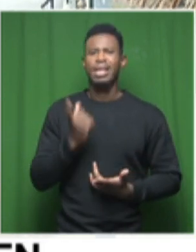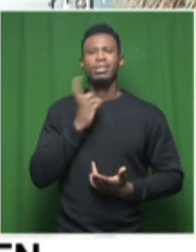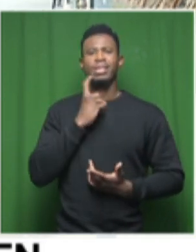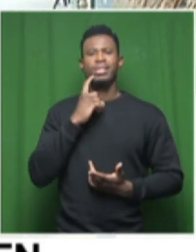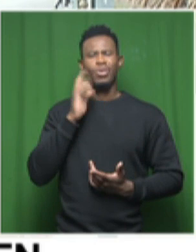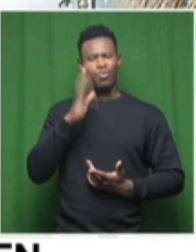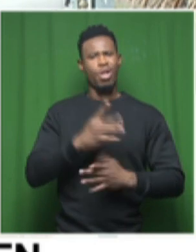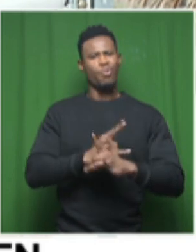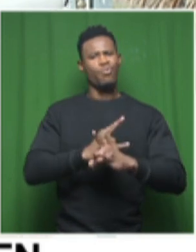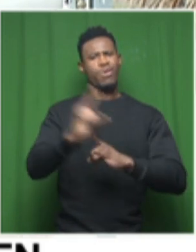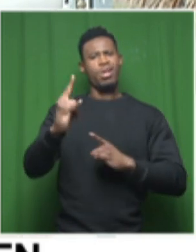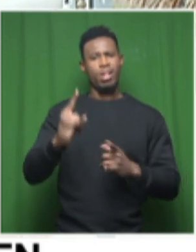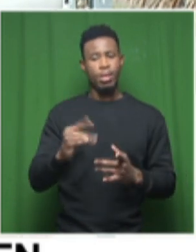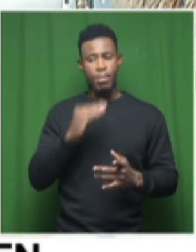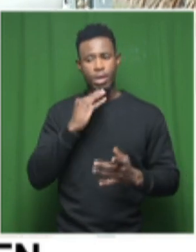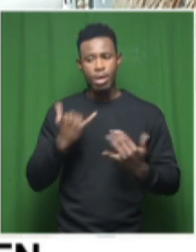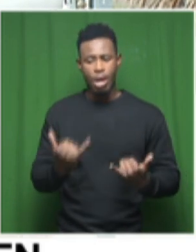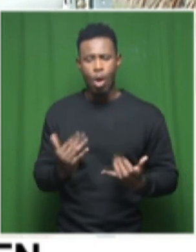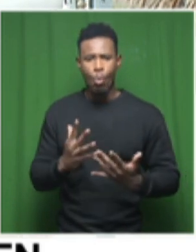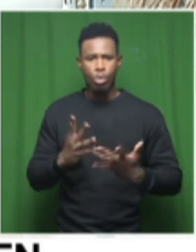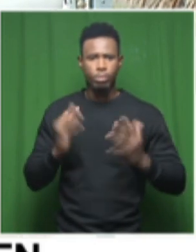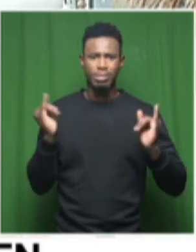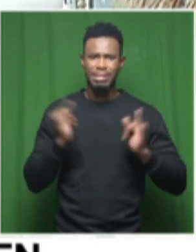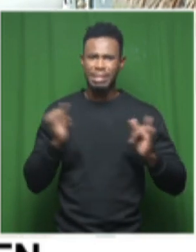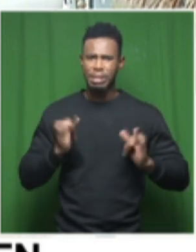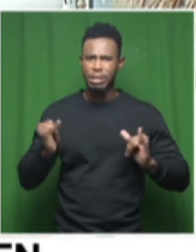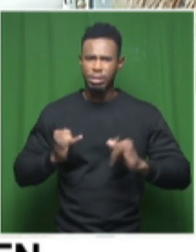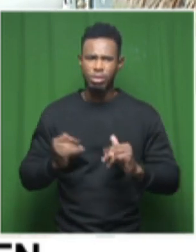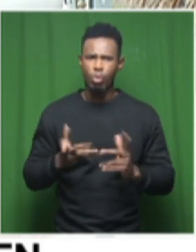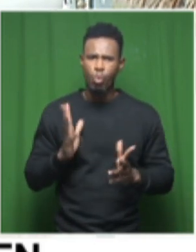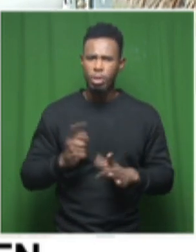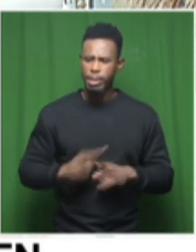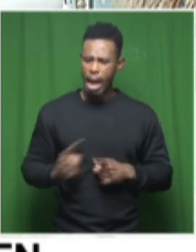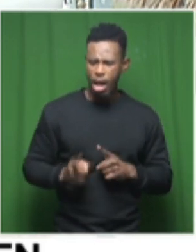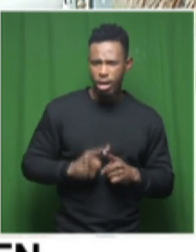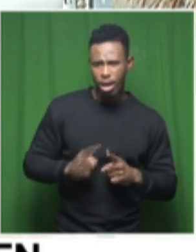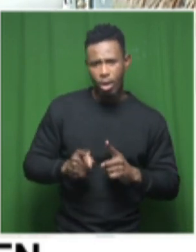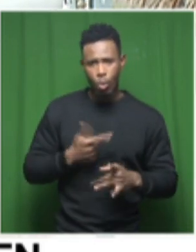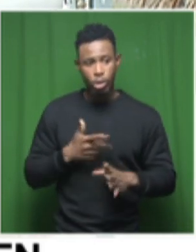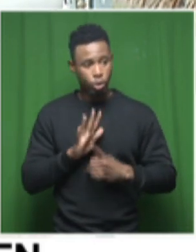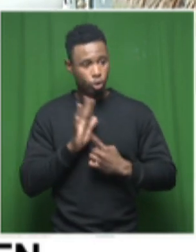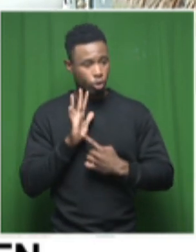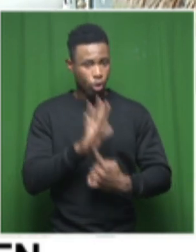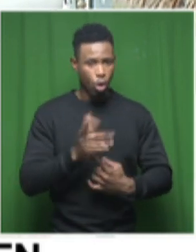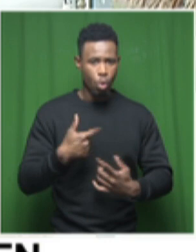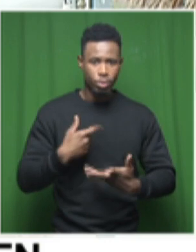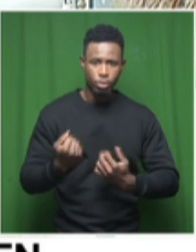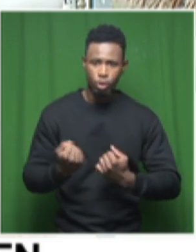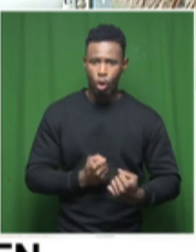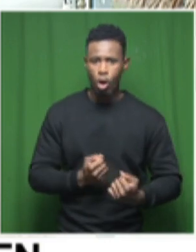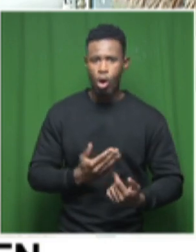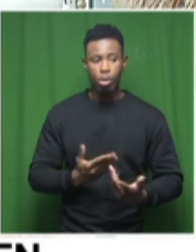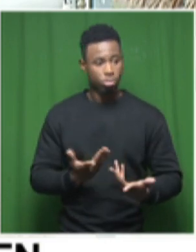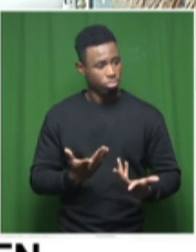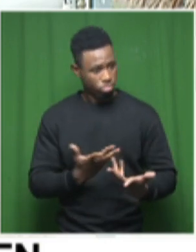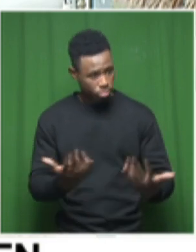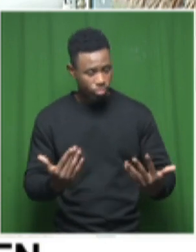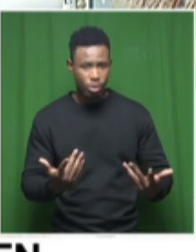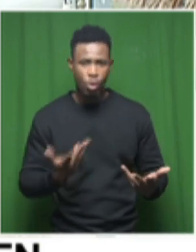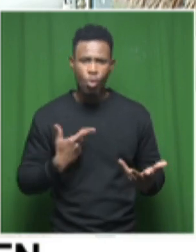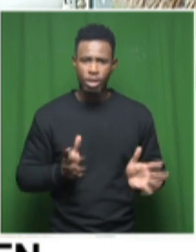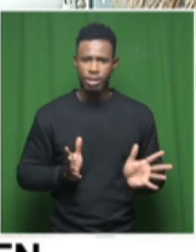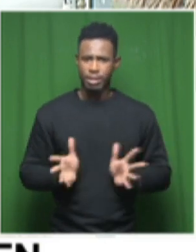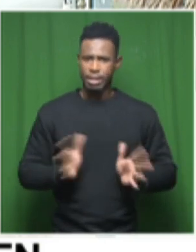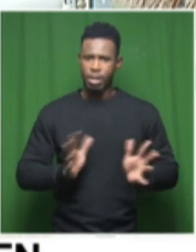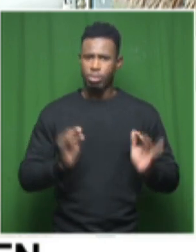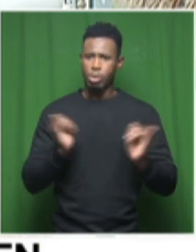out and prove themselves that they are a dominant force on the continent and play that type of football